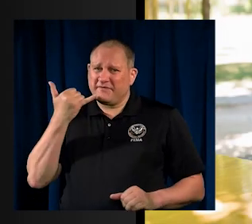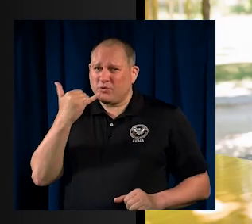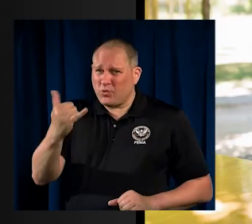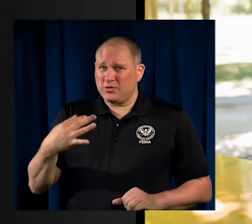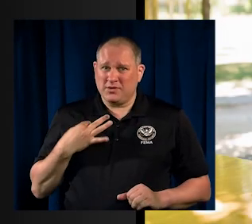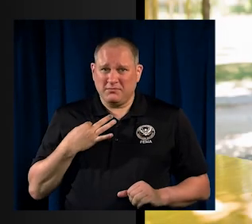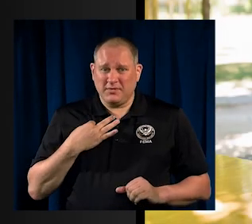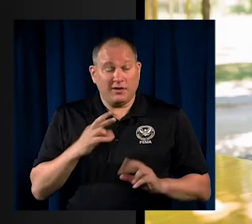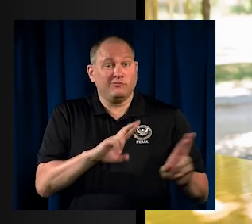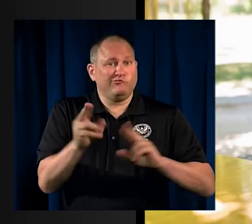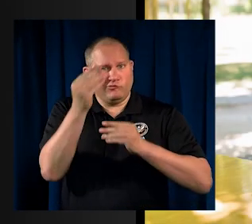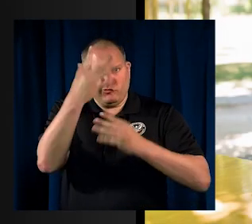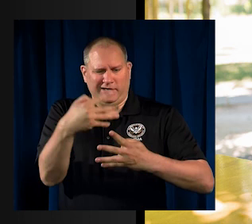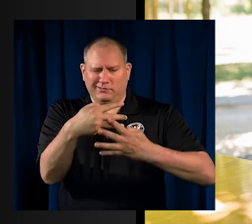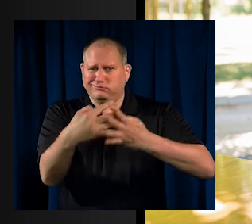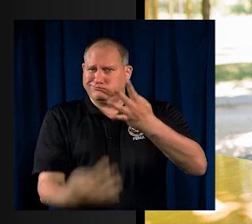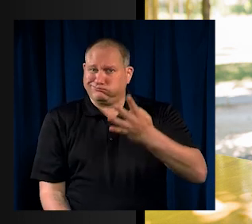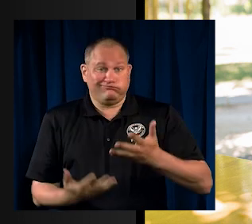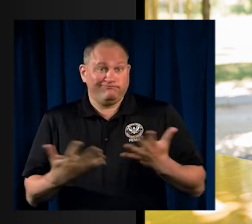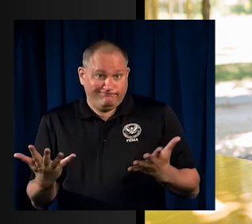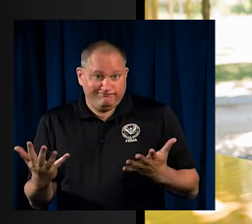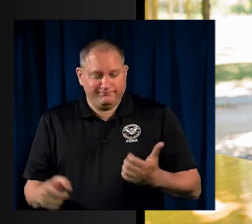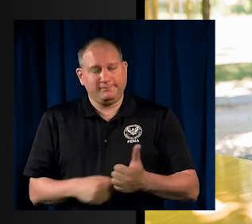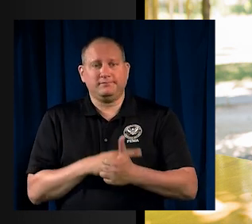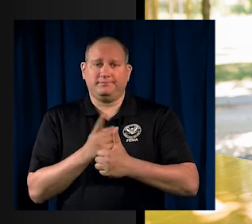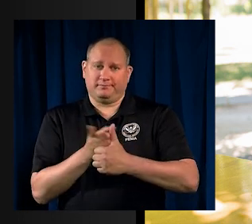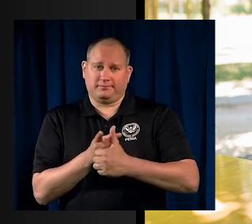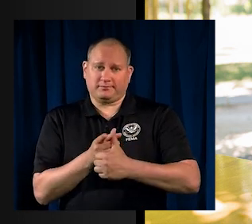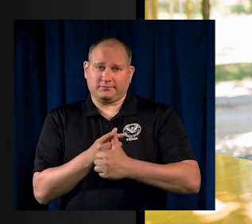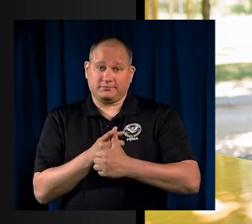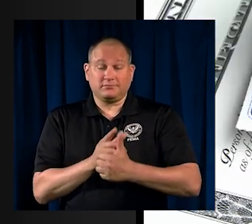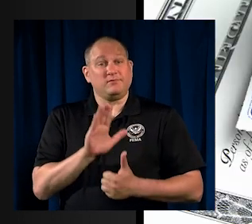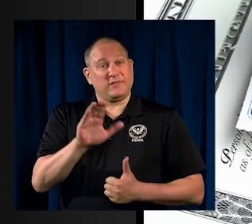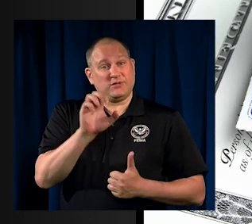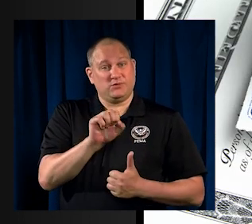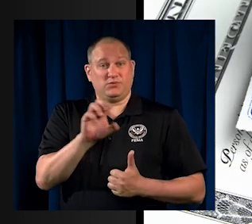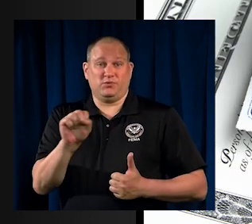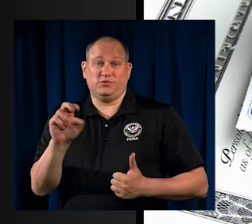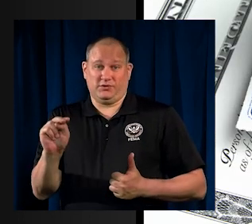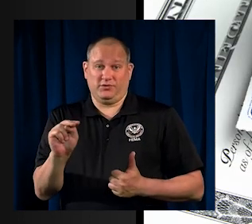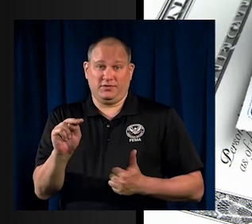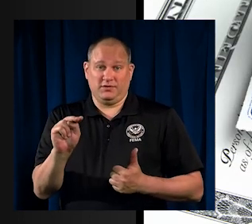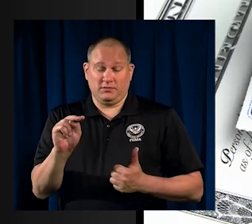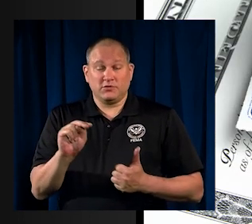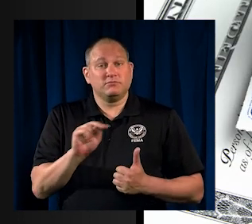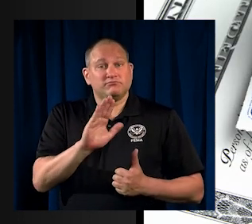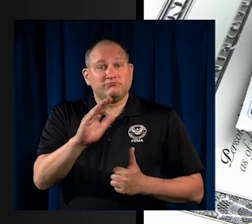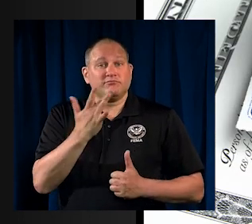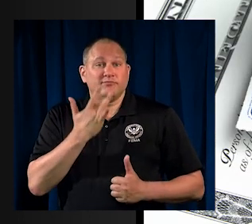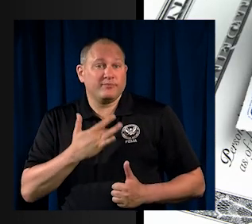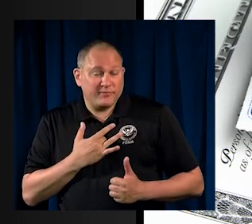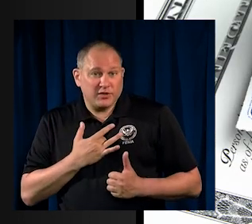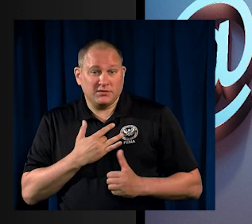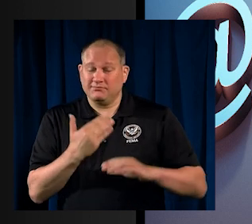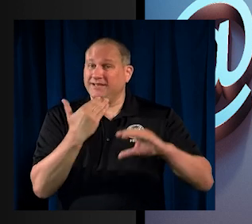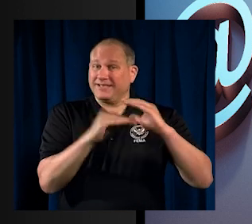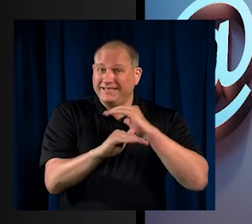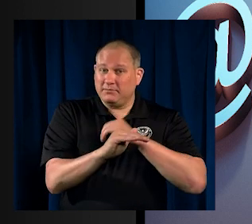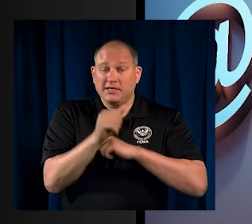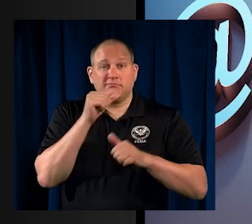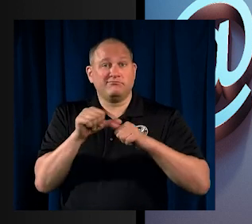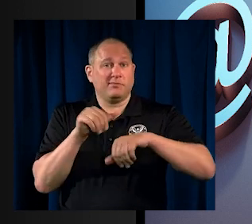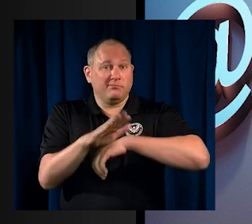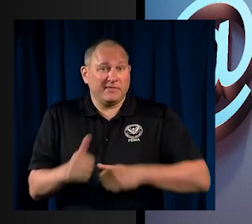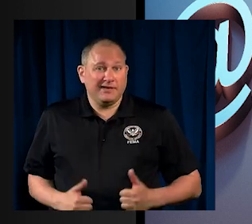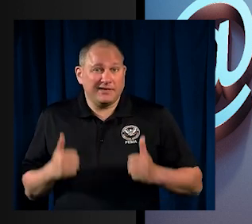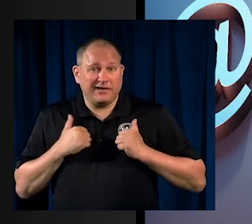Before calling to apply, please have the following information ready: your Social Security number, date of birth,